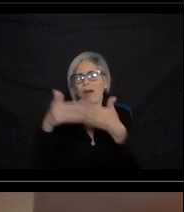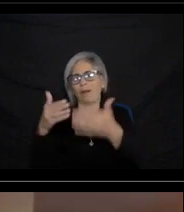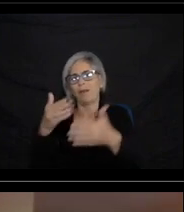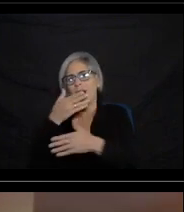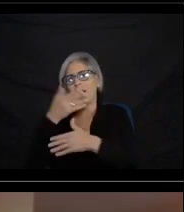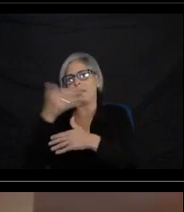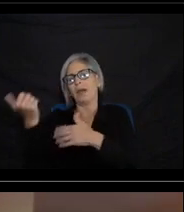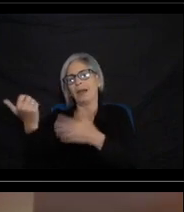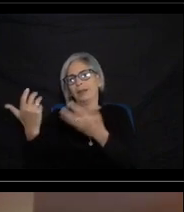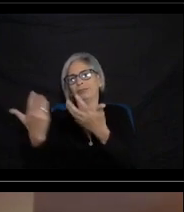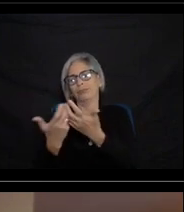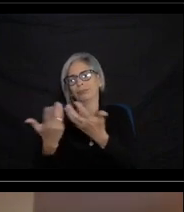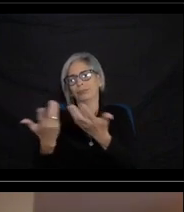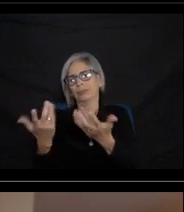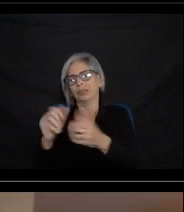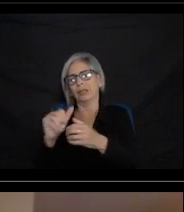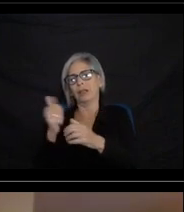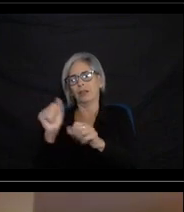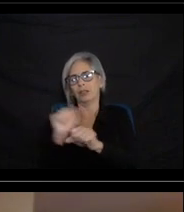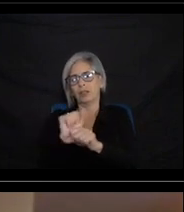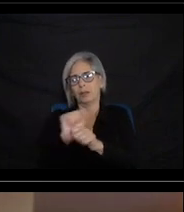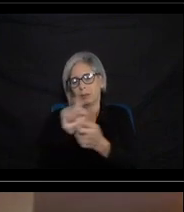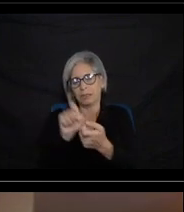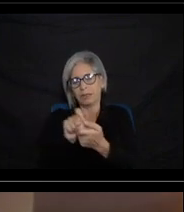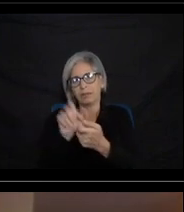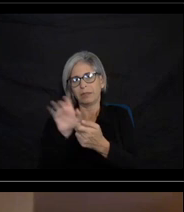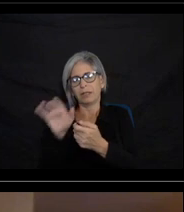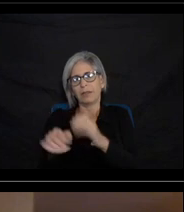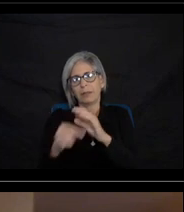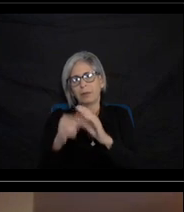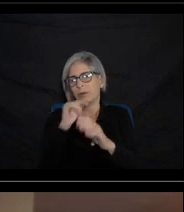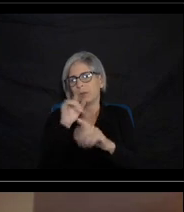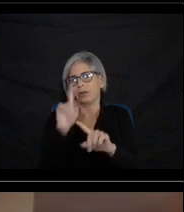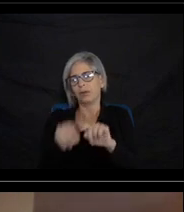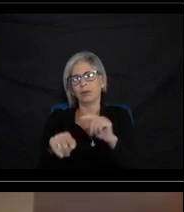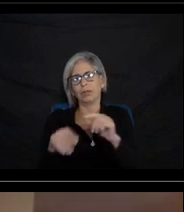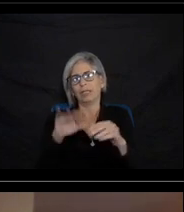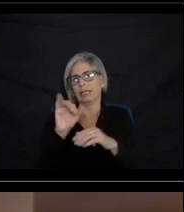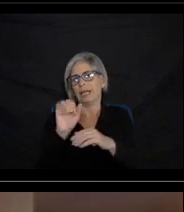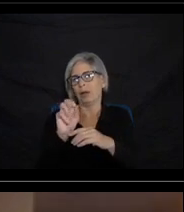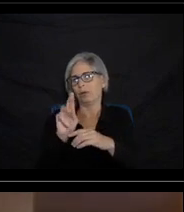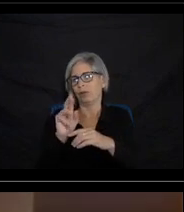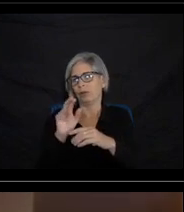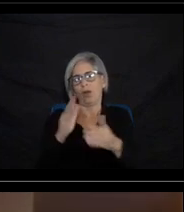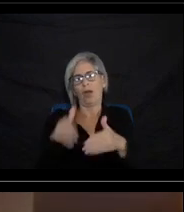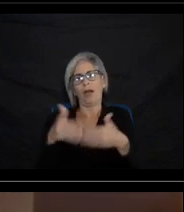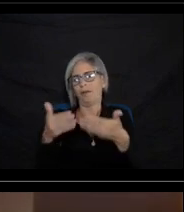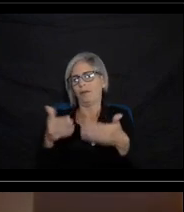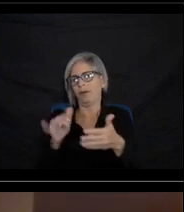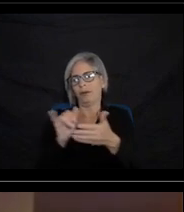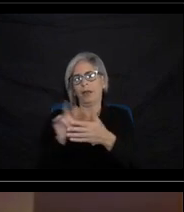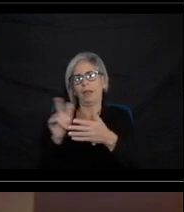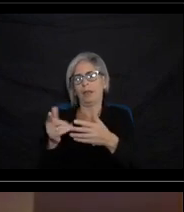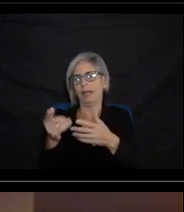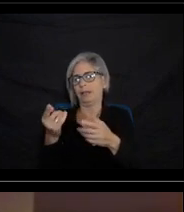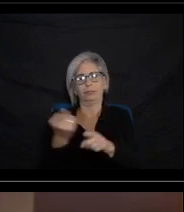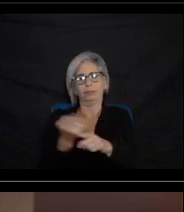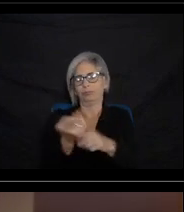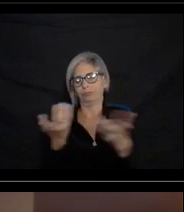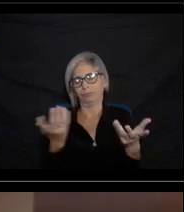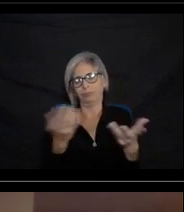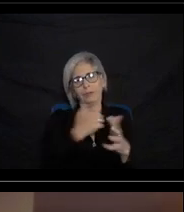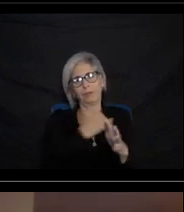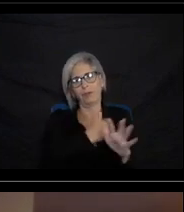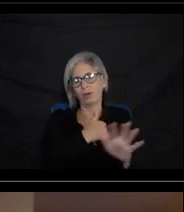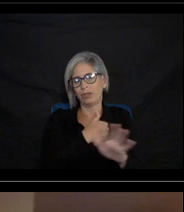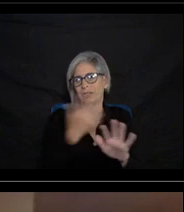better offer that they wrote in the, specifically in the email, that we would not be able to counter offer. from one of their current clients. So unfortunately, we